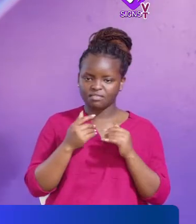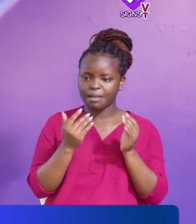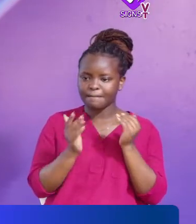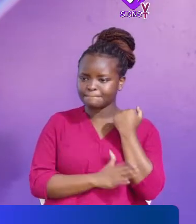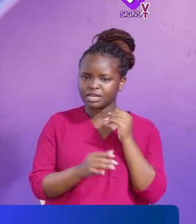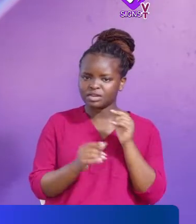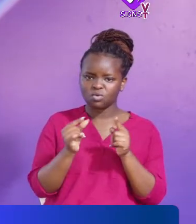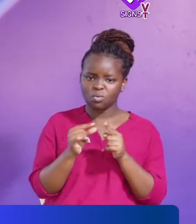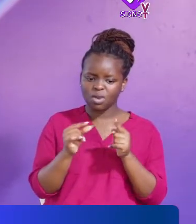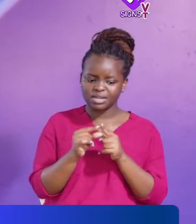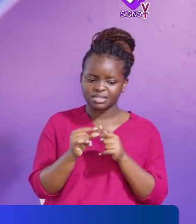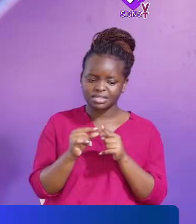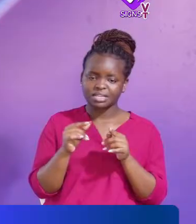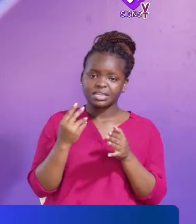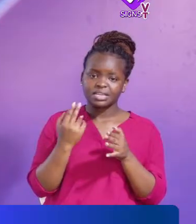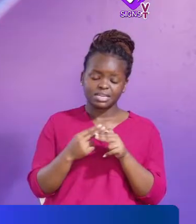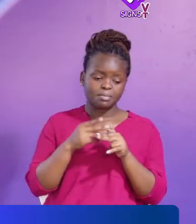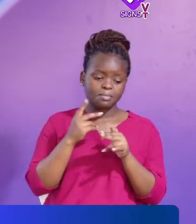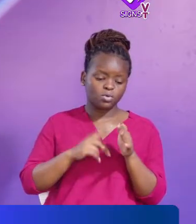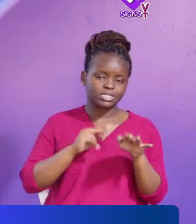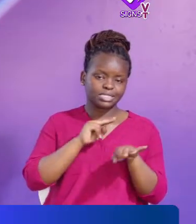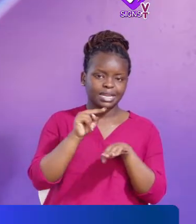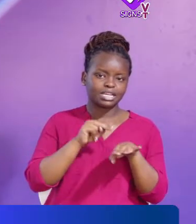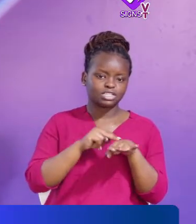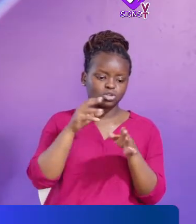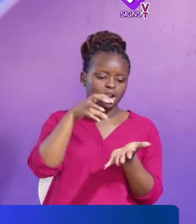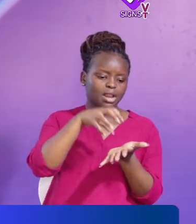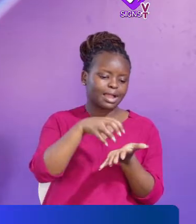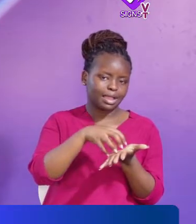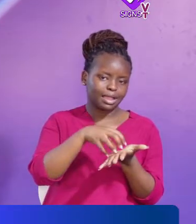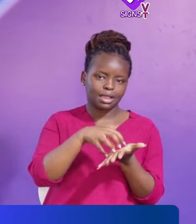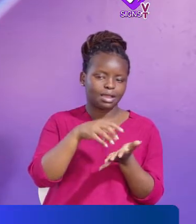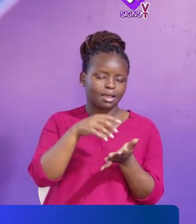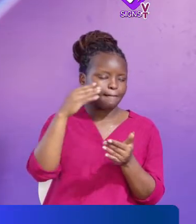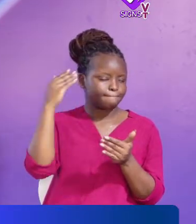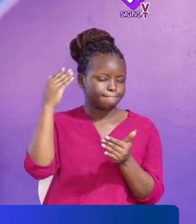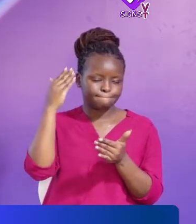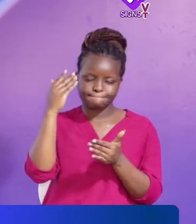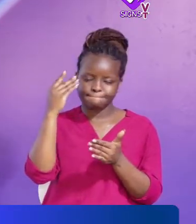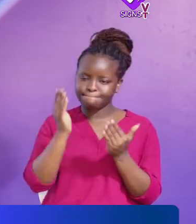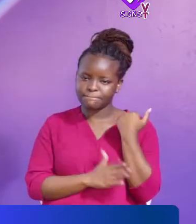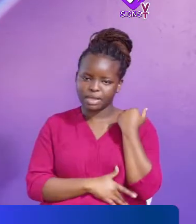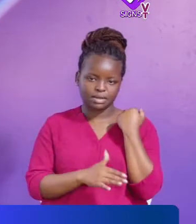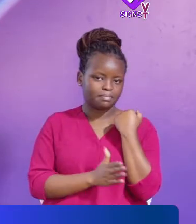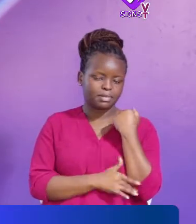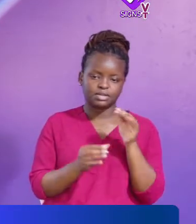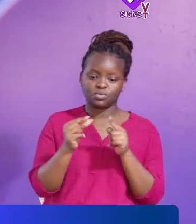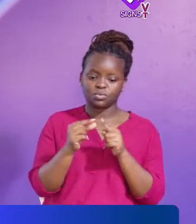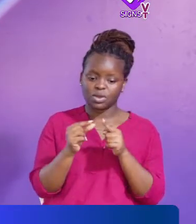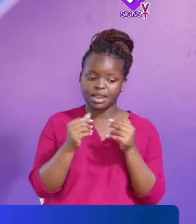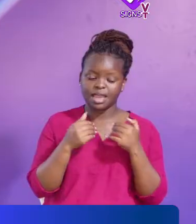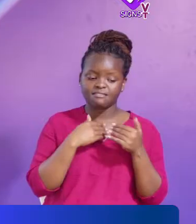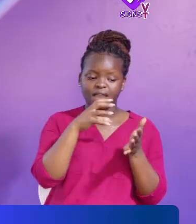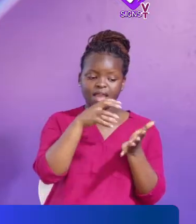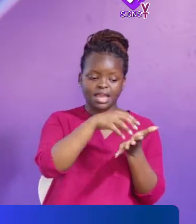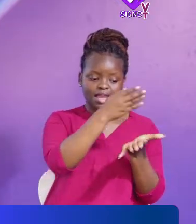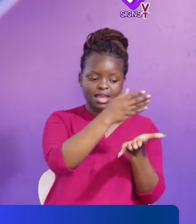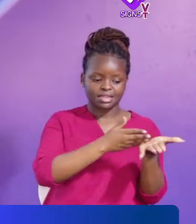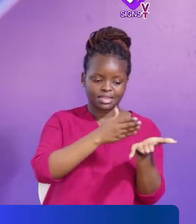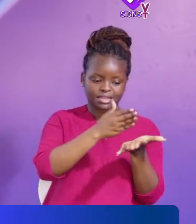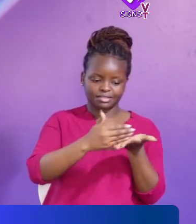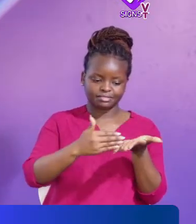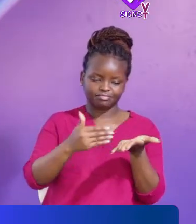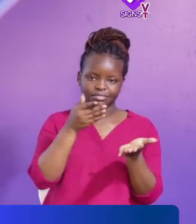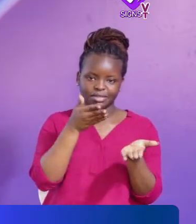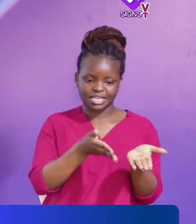this word called national cake? It's not a good word. Because national cake means that there's a cake here which is given to you